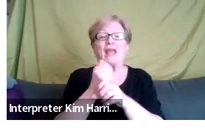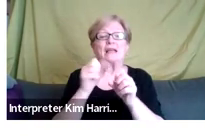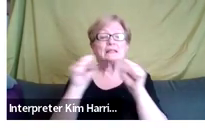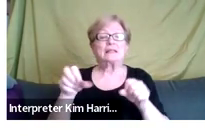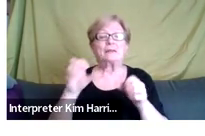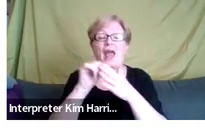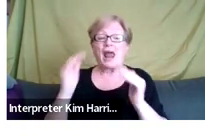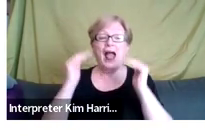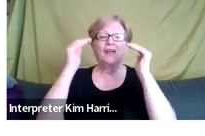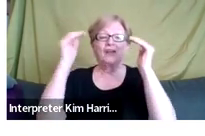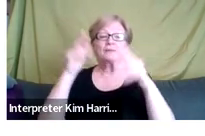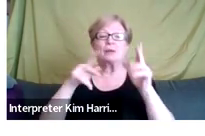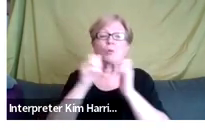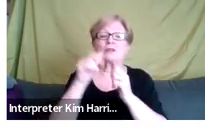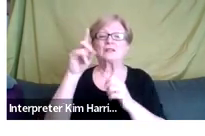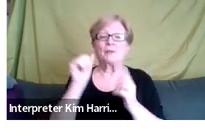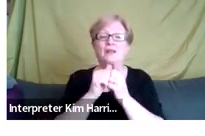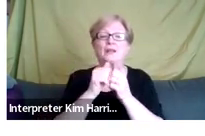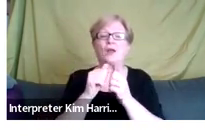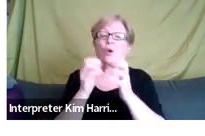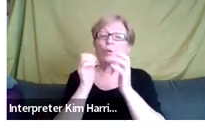into leadership roles.